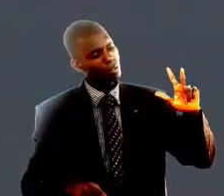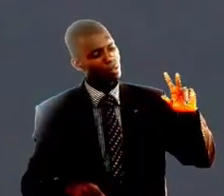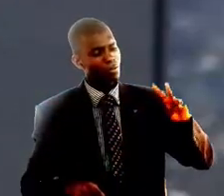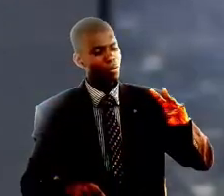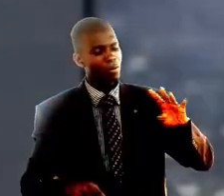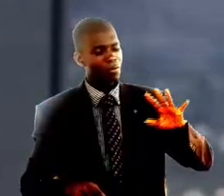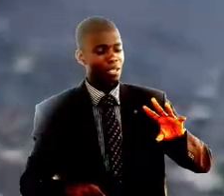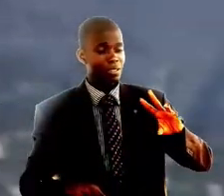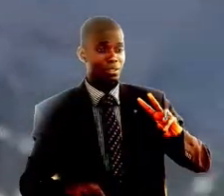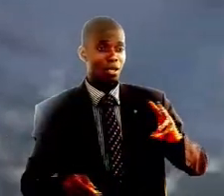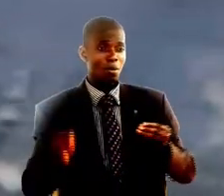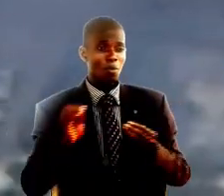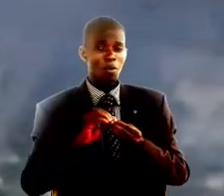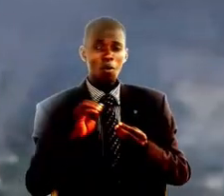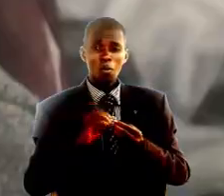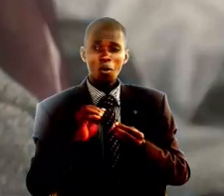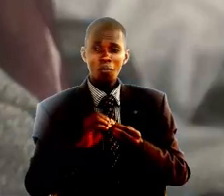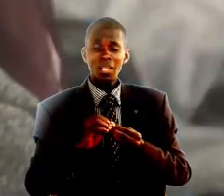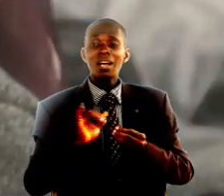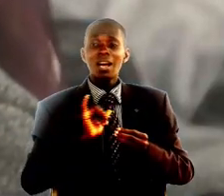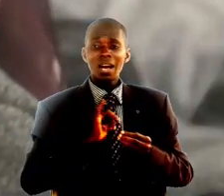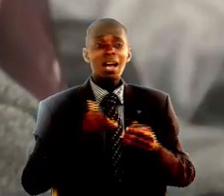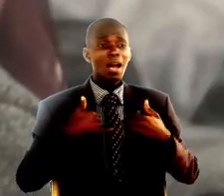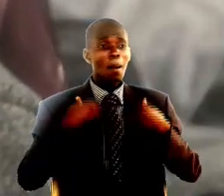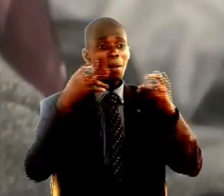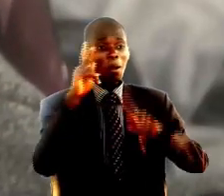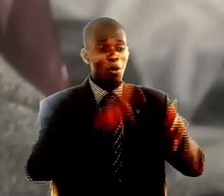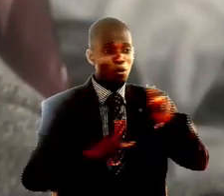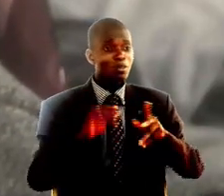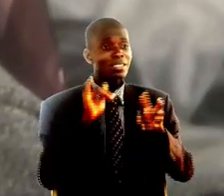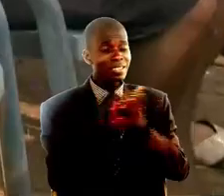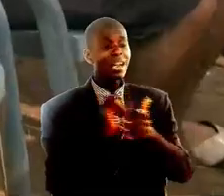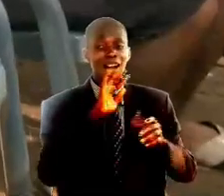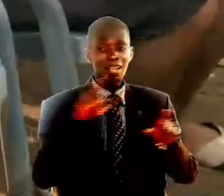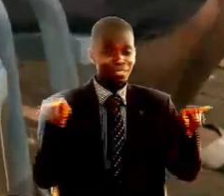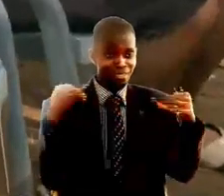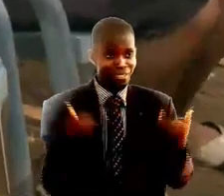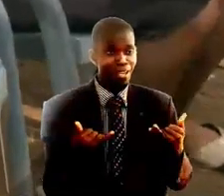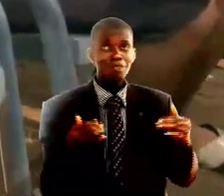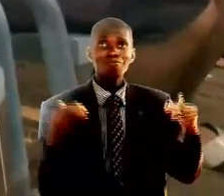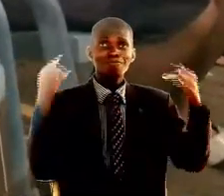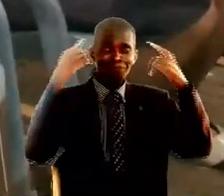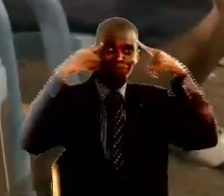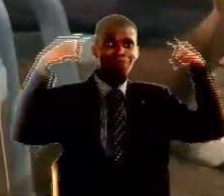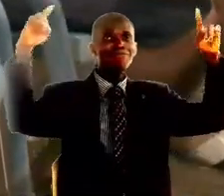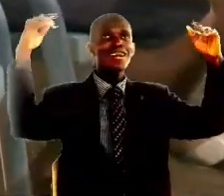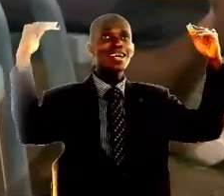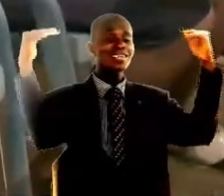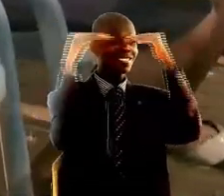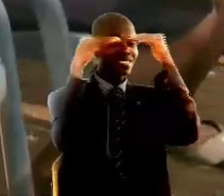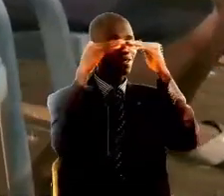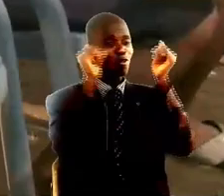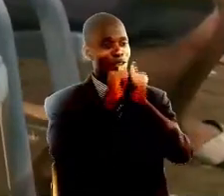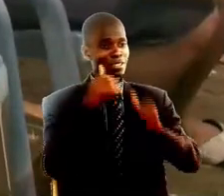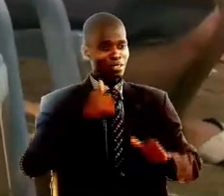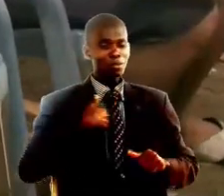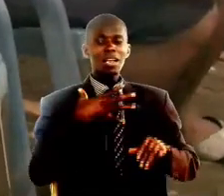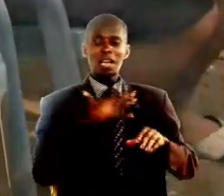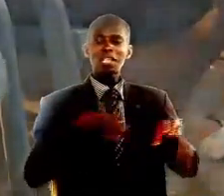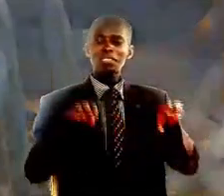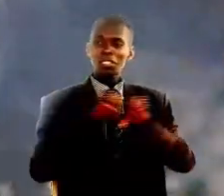1, 2, 3, 4, 5 more that have caught up with me and they have gone beyond me. And now what I